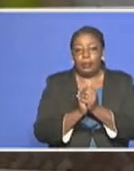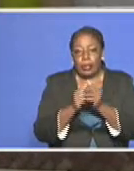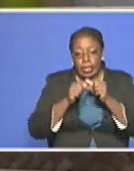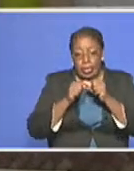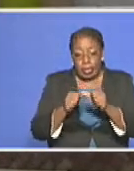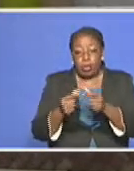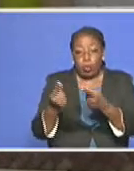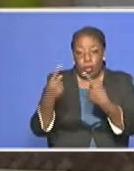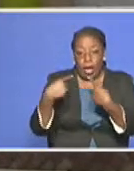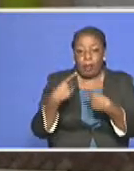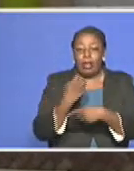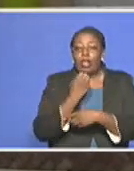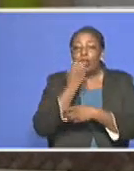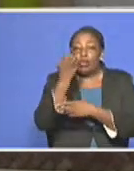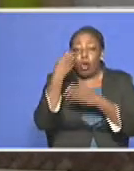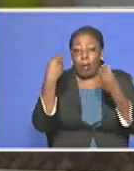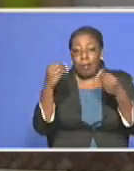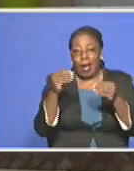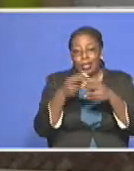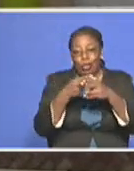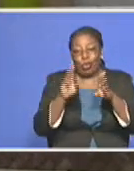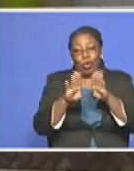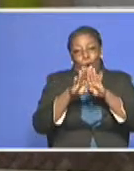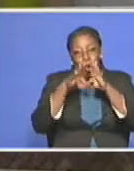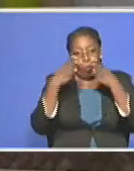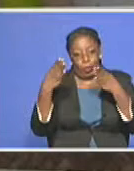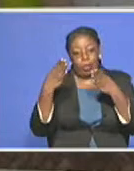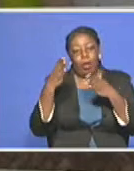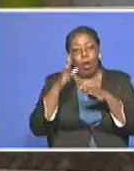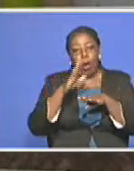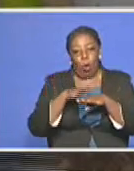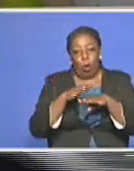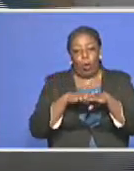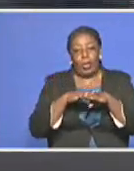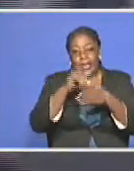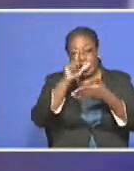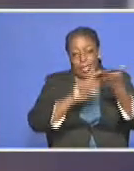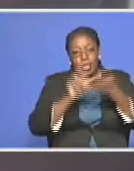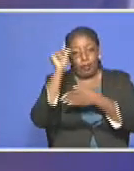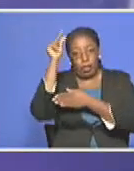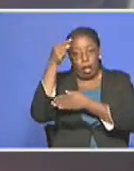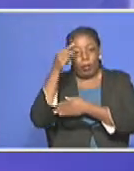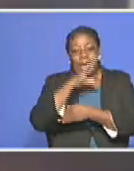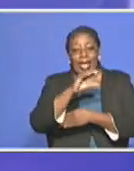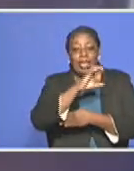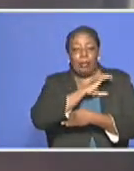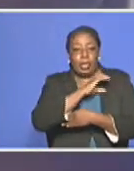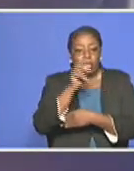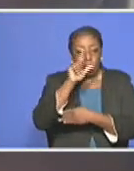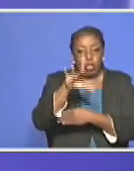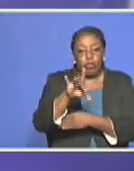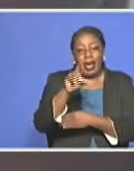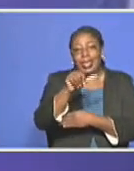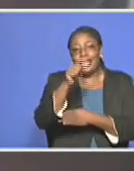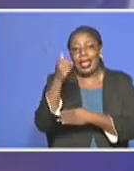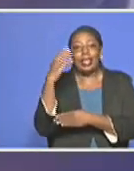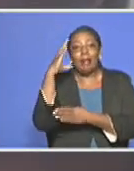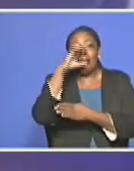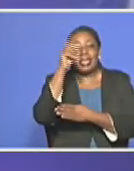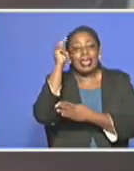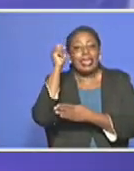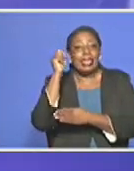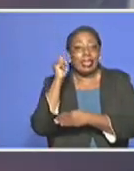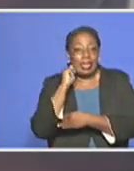Still to come, the straw market's reopening, still on the government's priority list, and police looking to find another missing